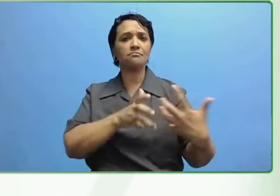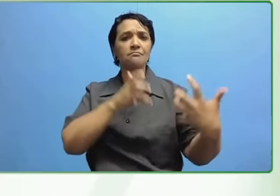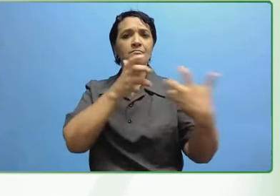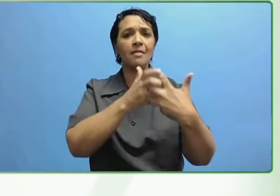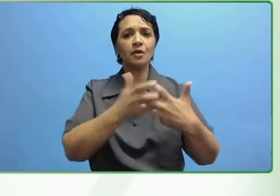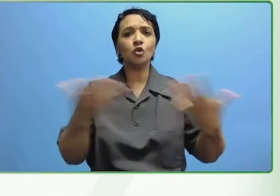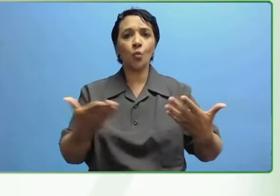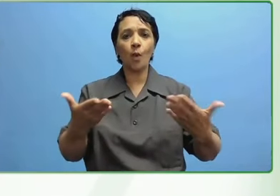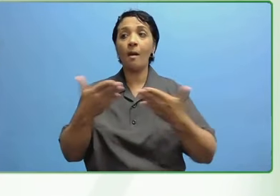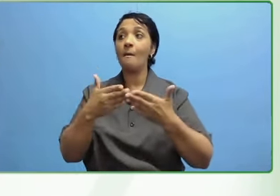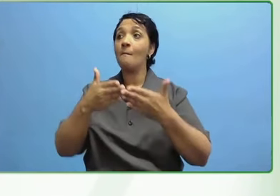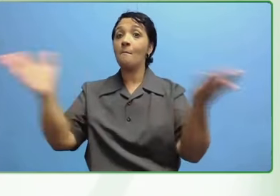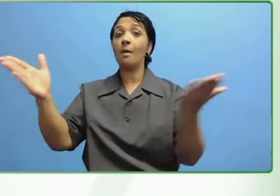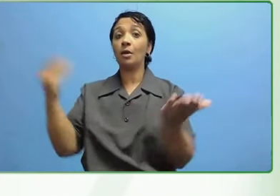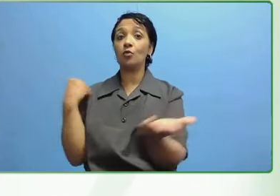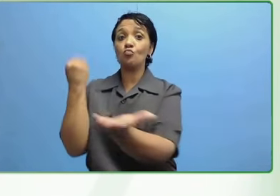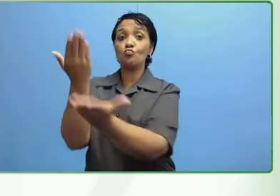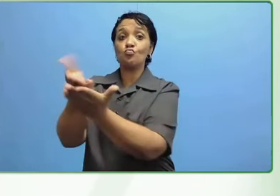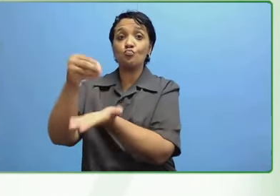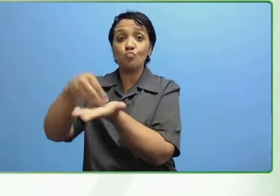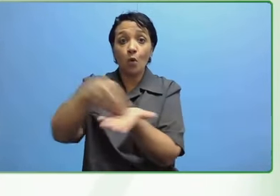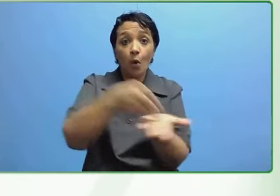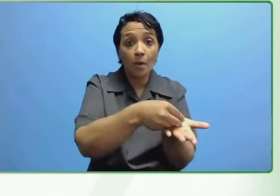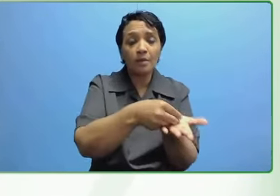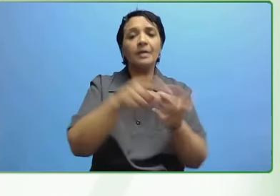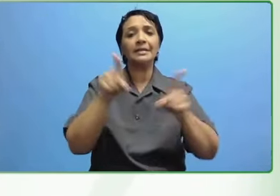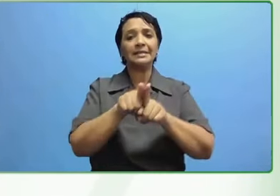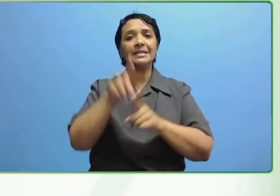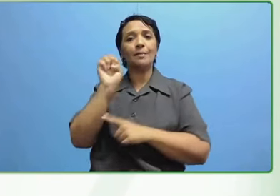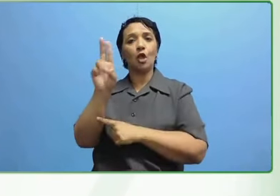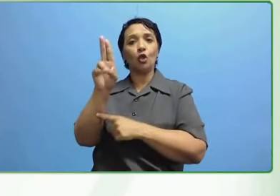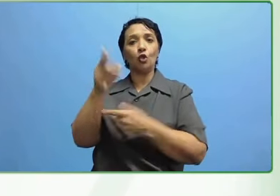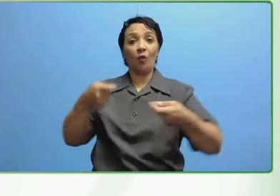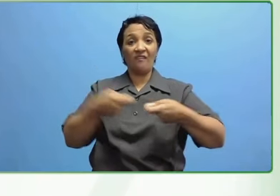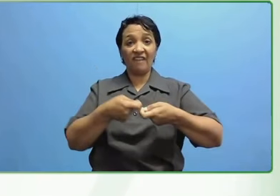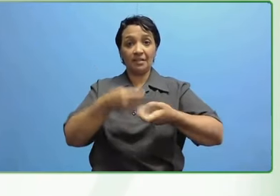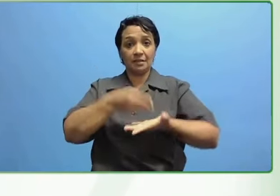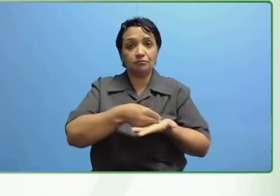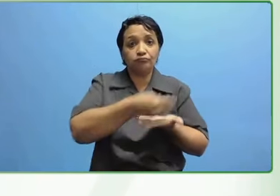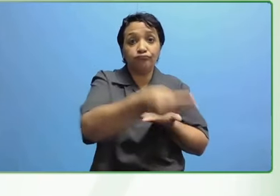procurement and when EU funds are being spent. In that way,